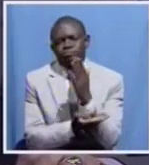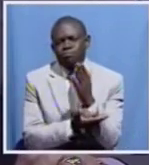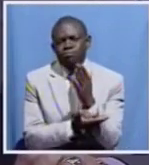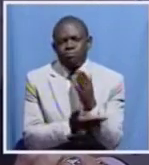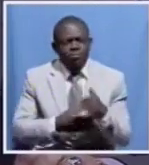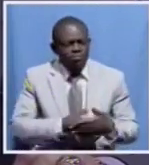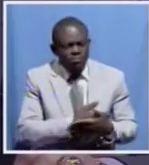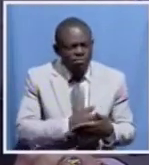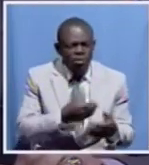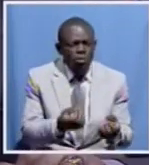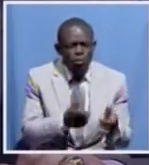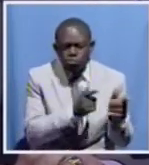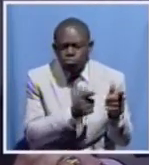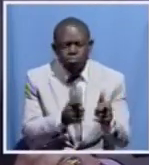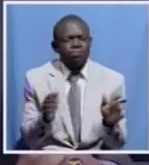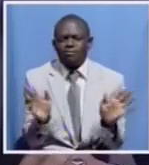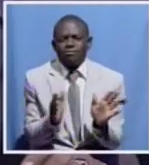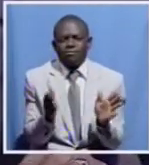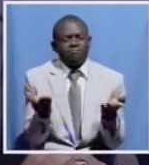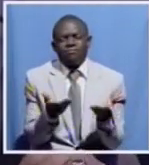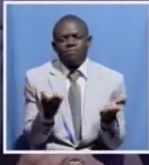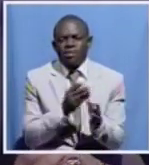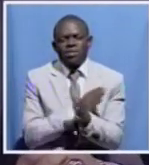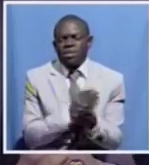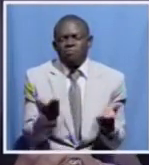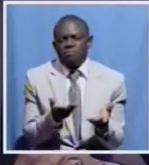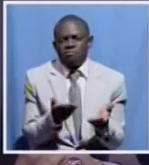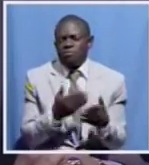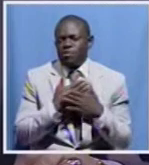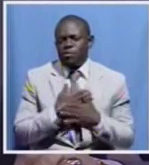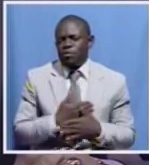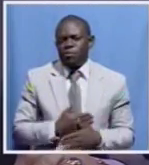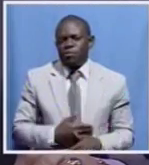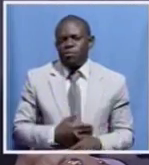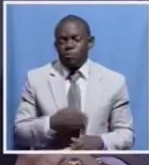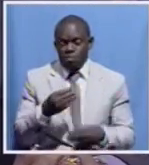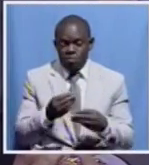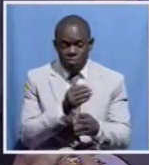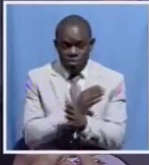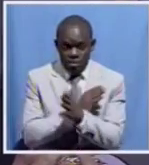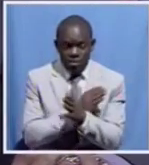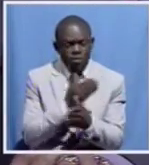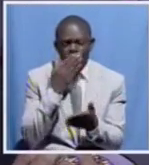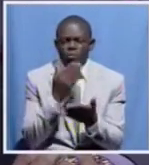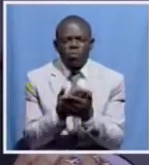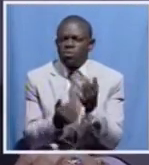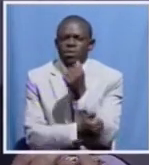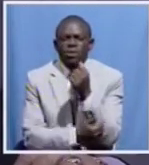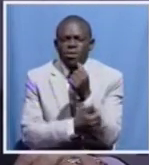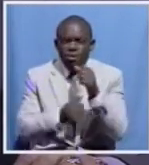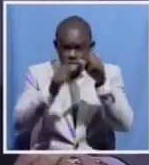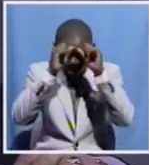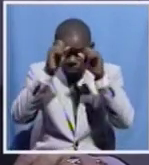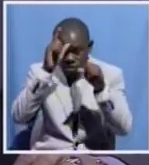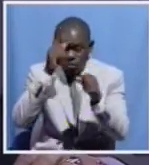people, what makes Zambia as a country, and what makes President Lungu as a president outweighs the